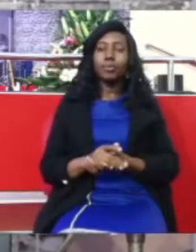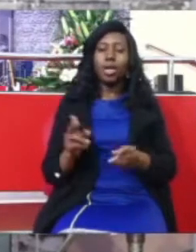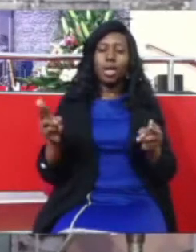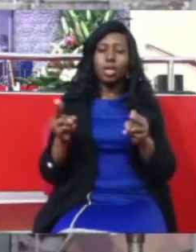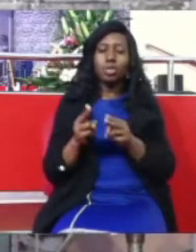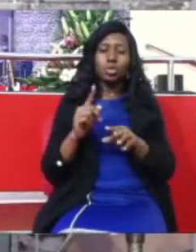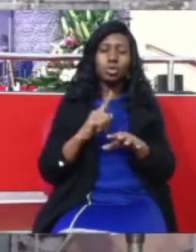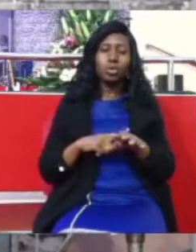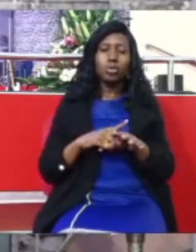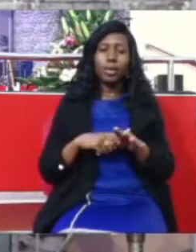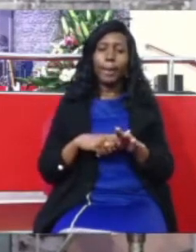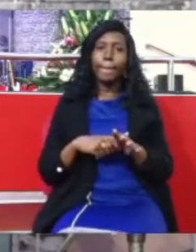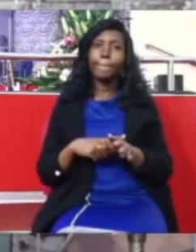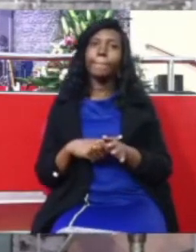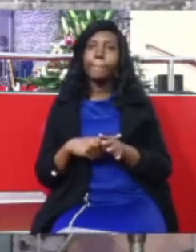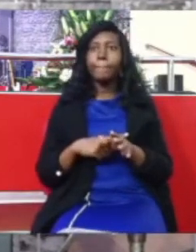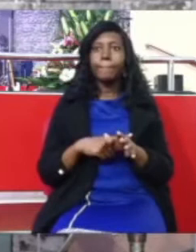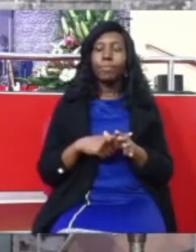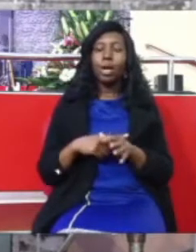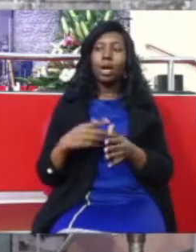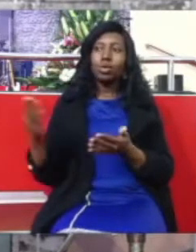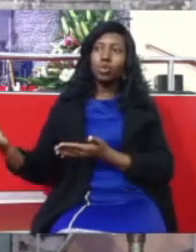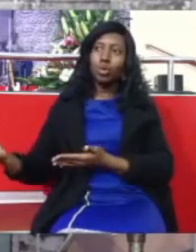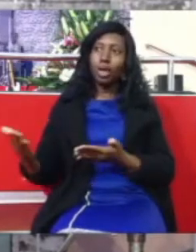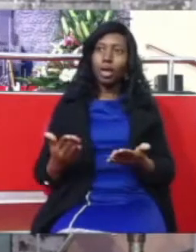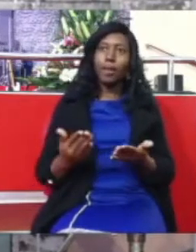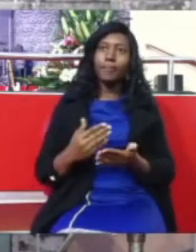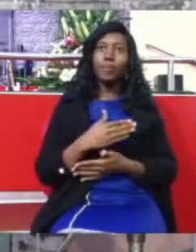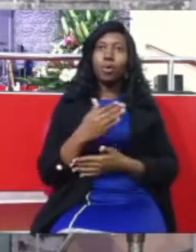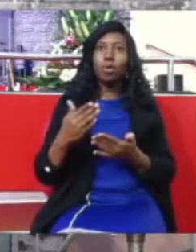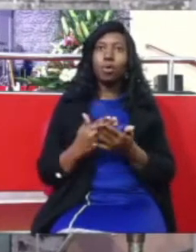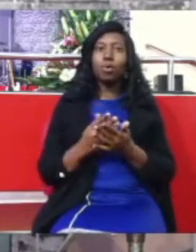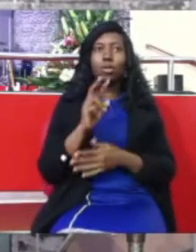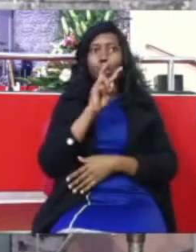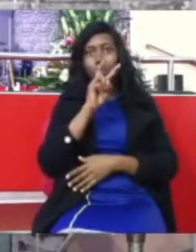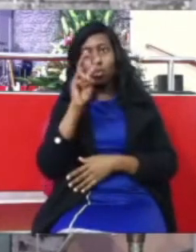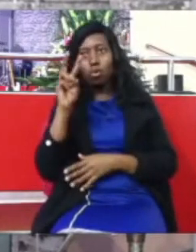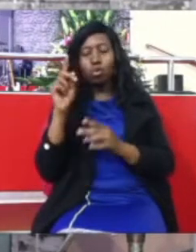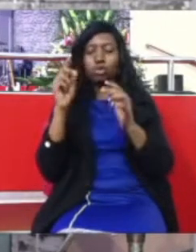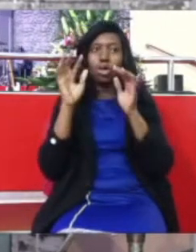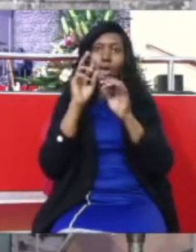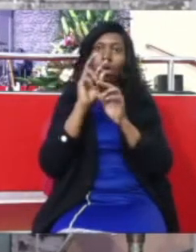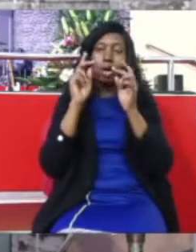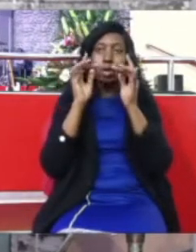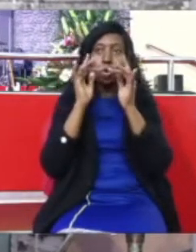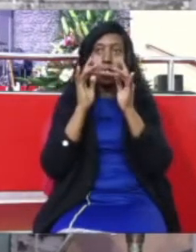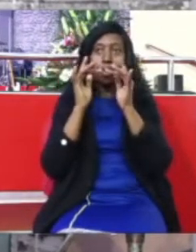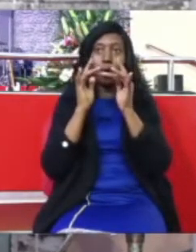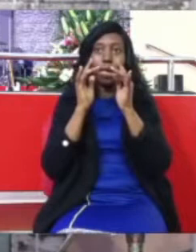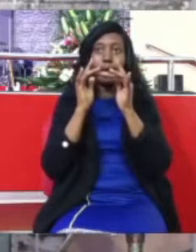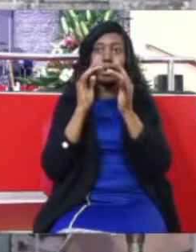our time is fast spent, and even welcoming all those who are watching us online, karibuni sana. Thanks